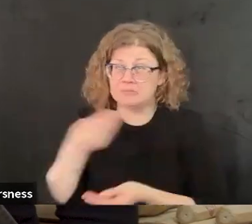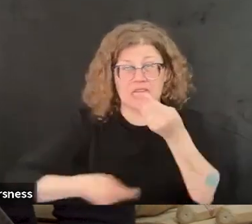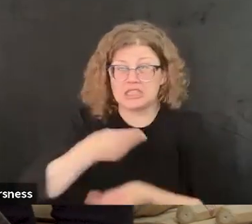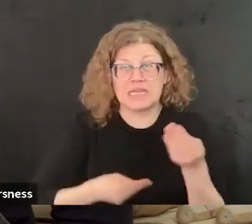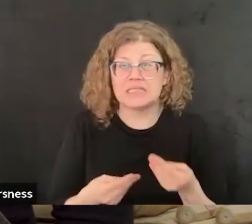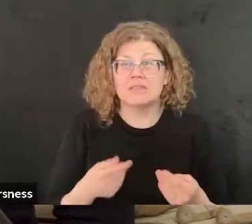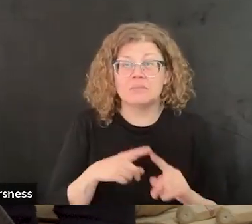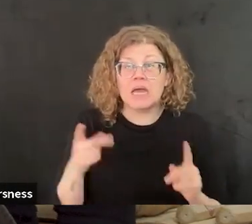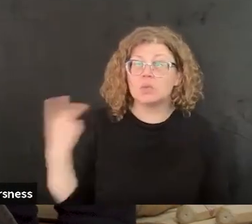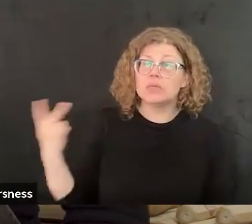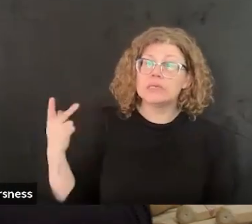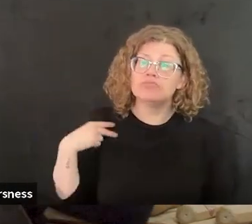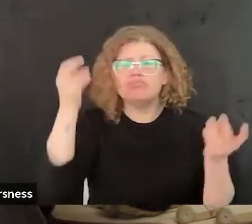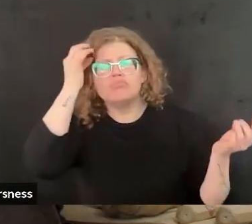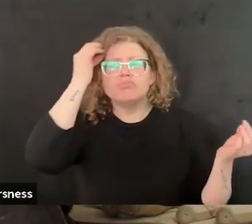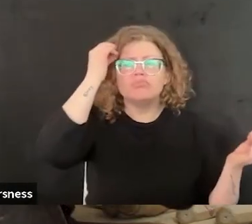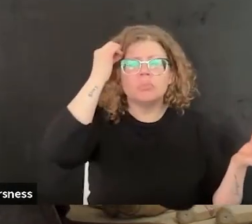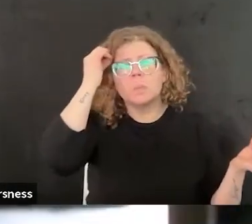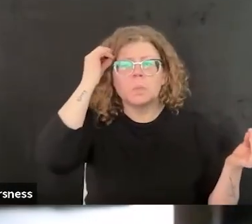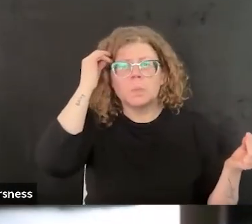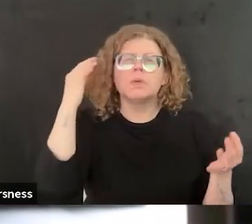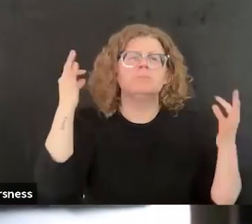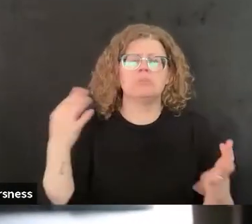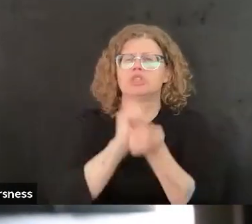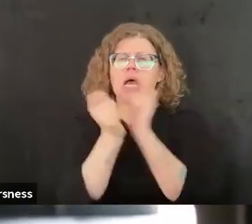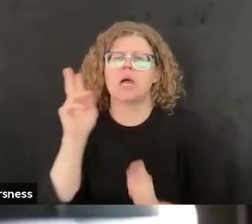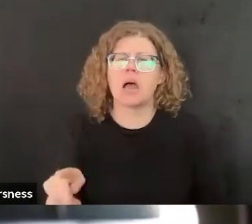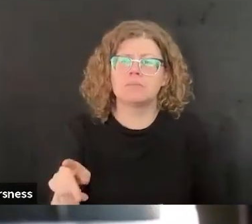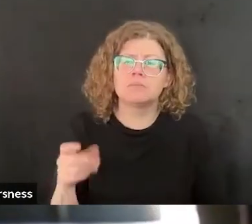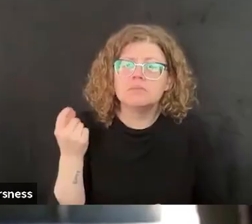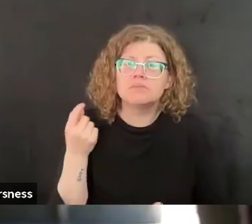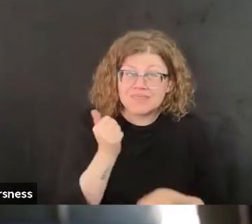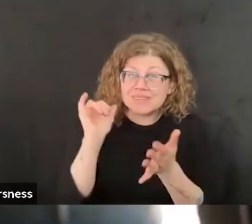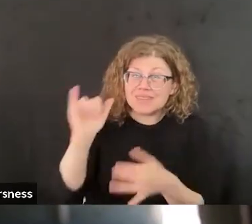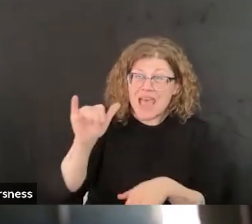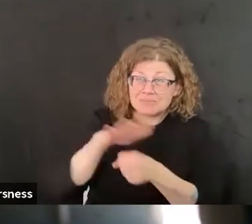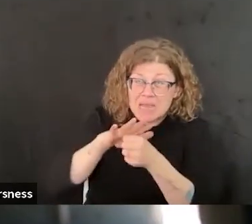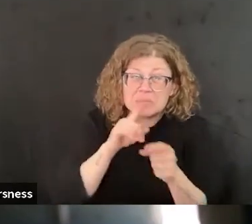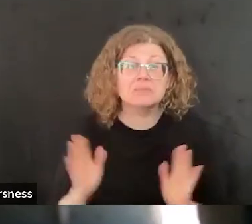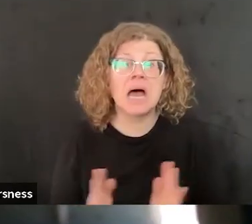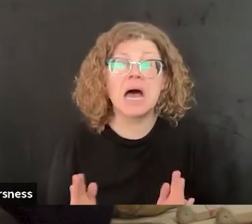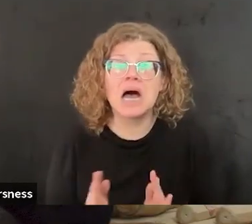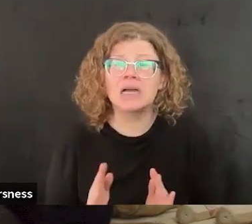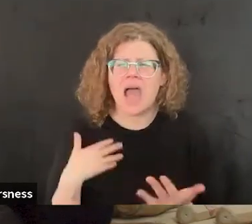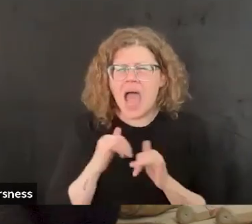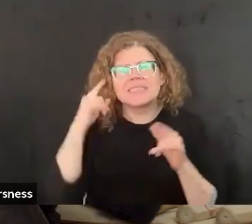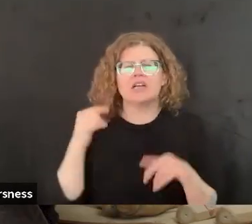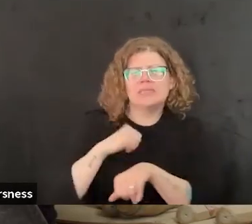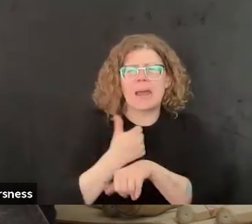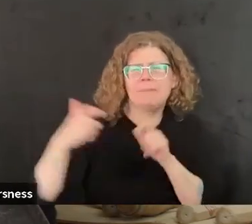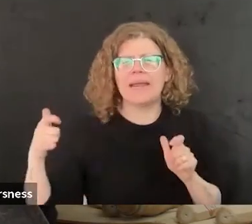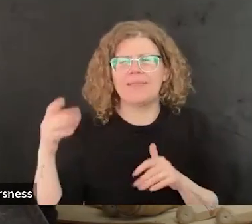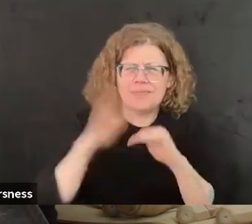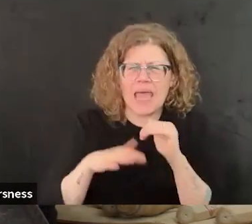budget for anything else. But we decided to switch the scales. It was such a small plaza that we said, let's